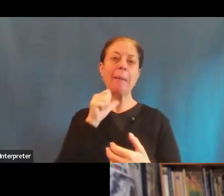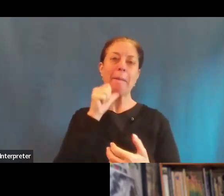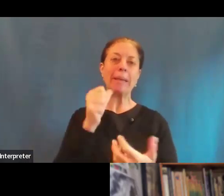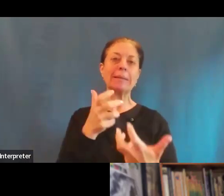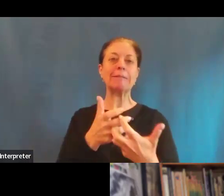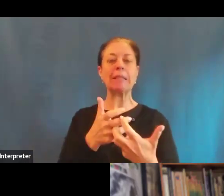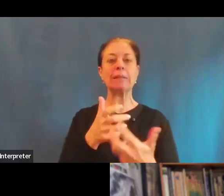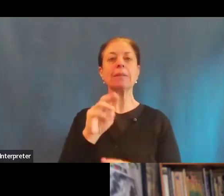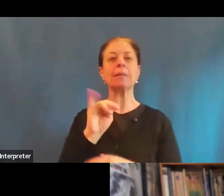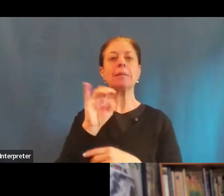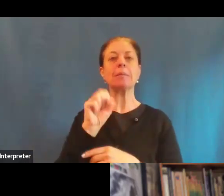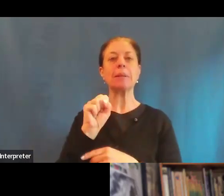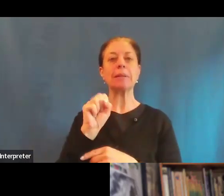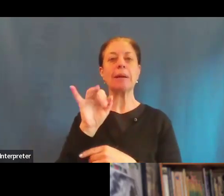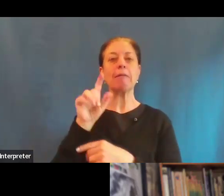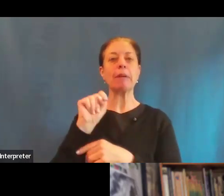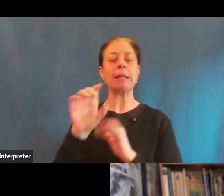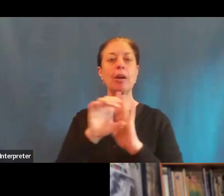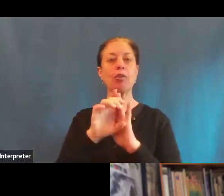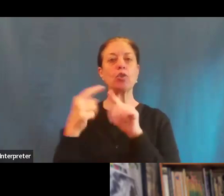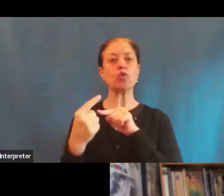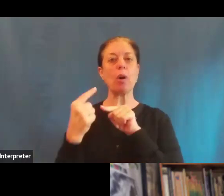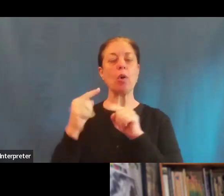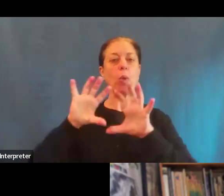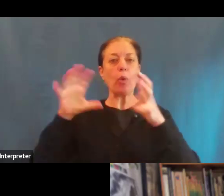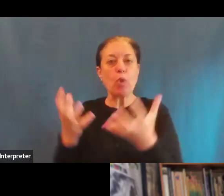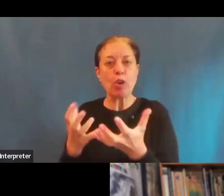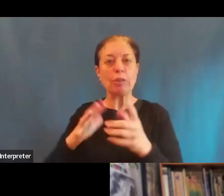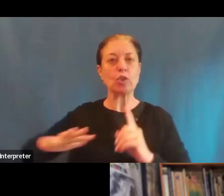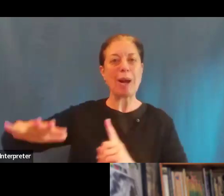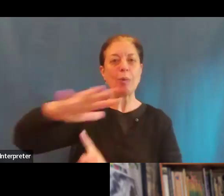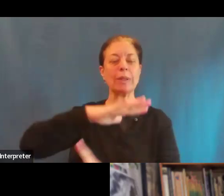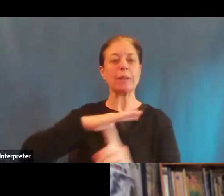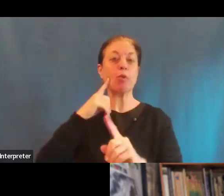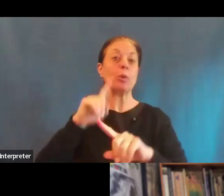who struggle with the world and their surroundings for different reasons, and